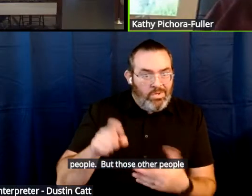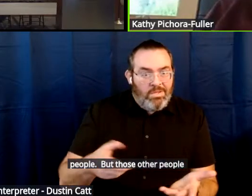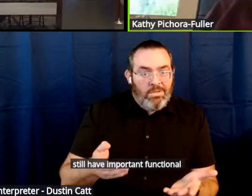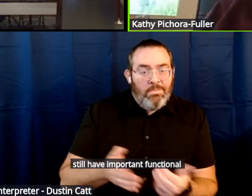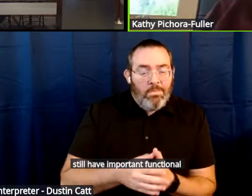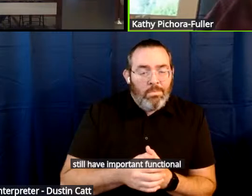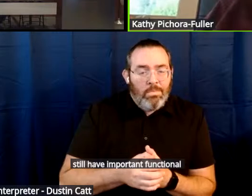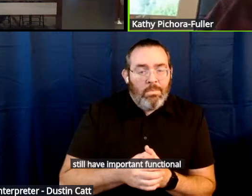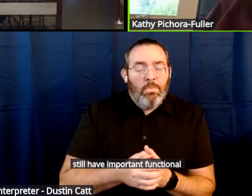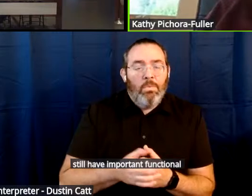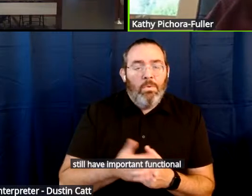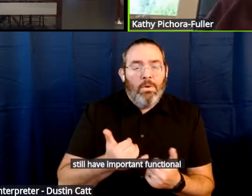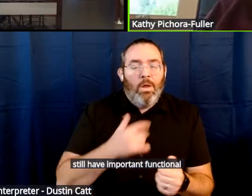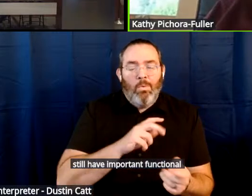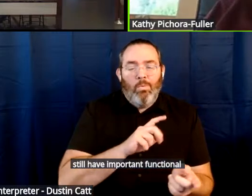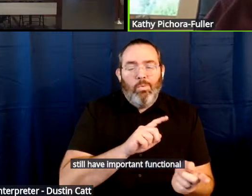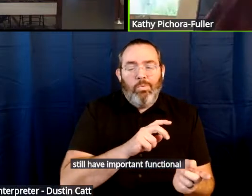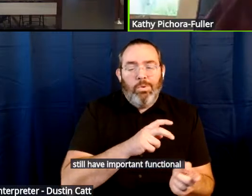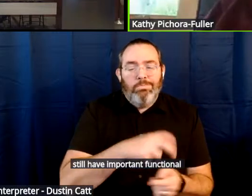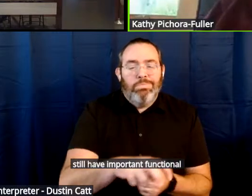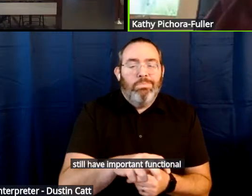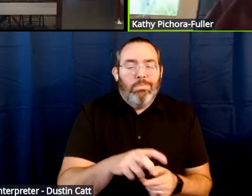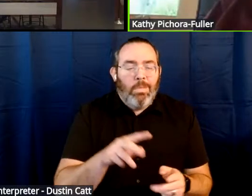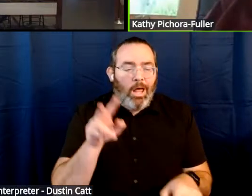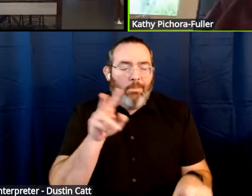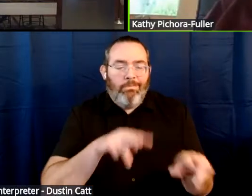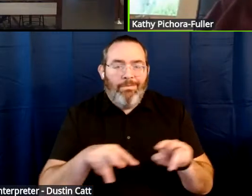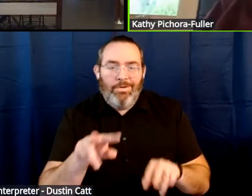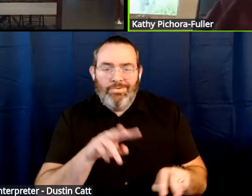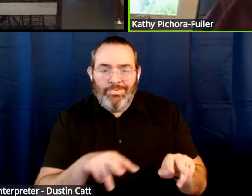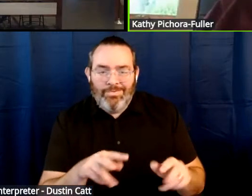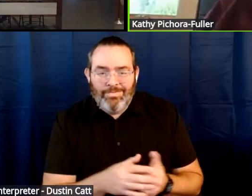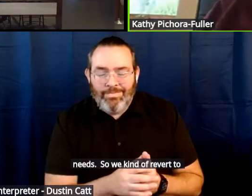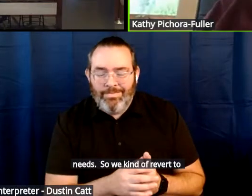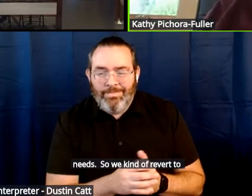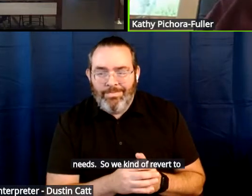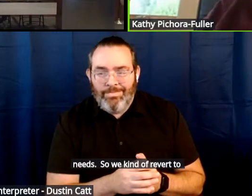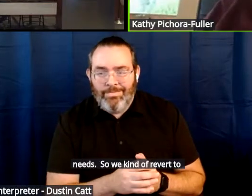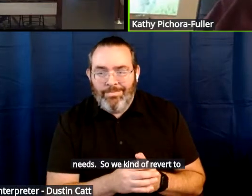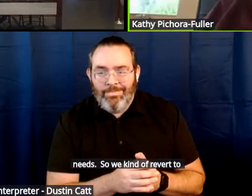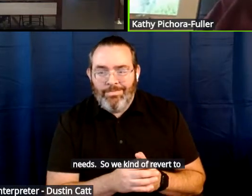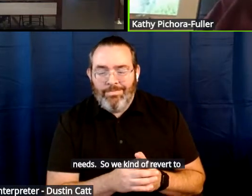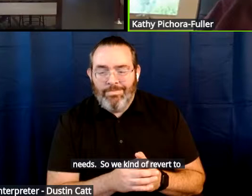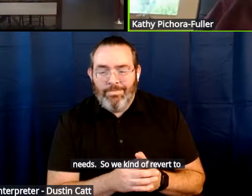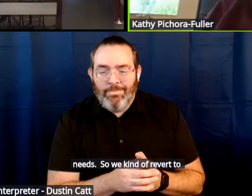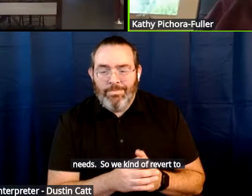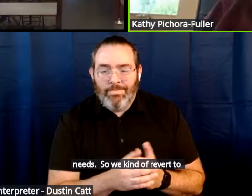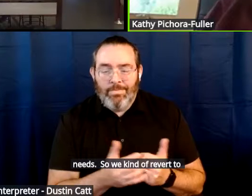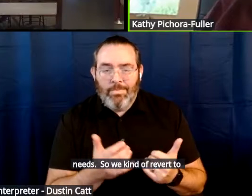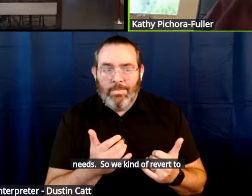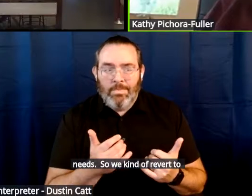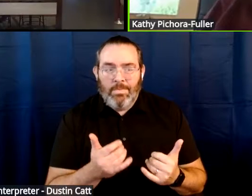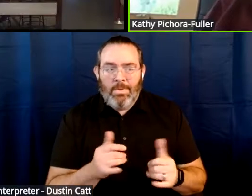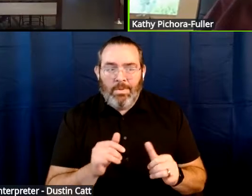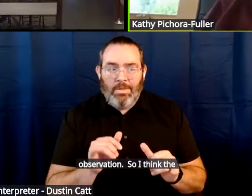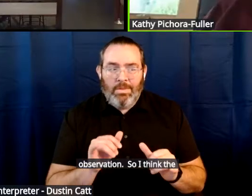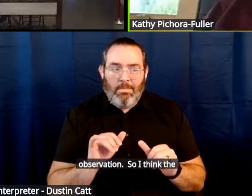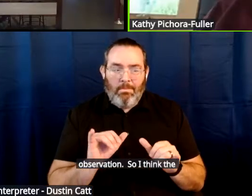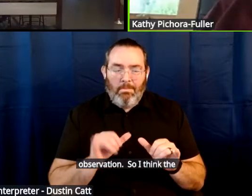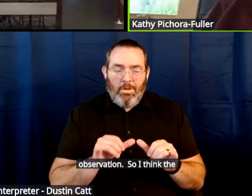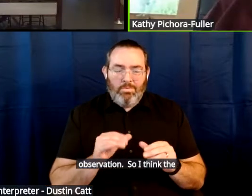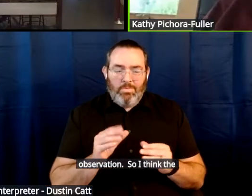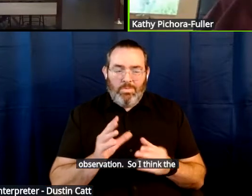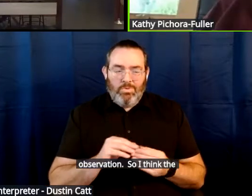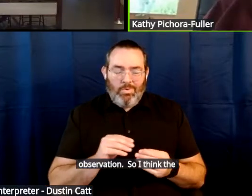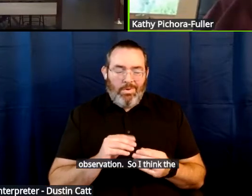of revert to observation. So I think the measurement story will never